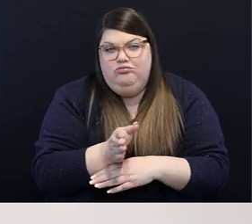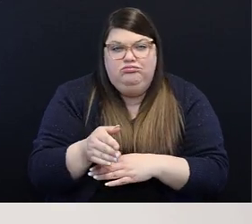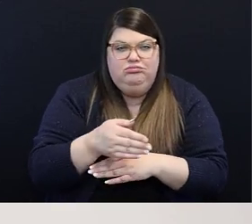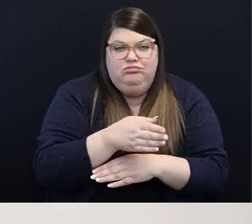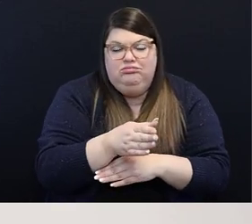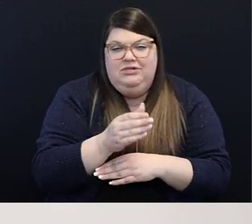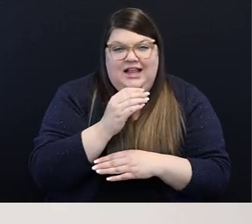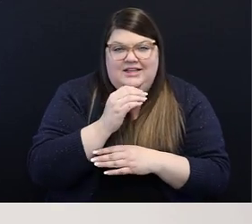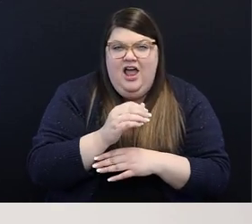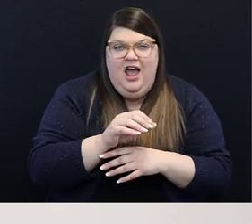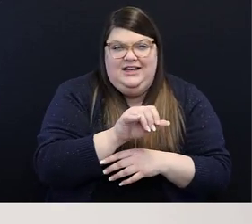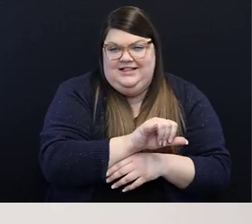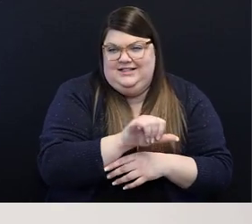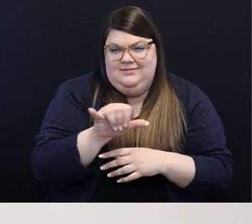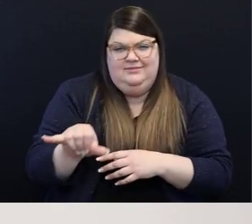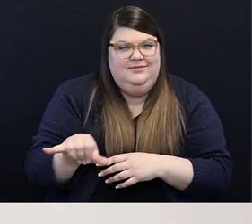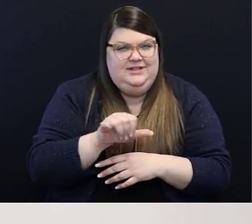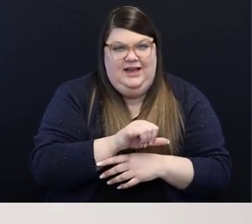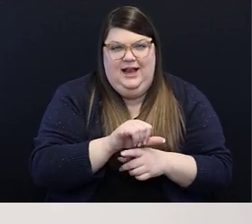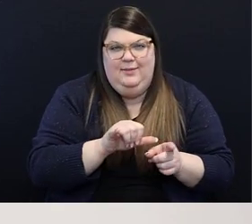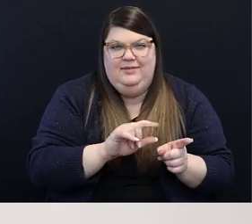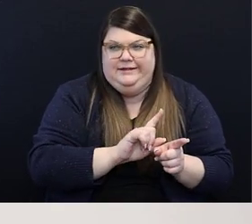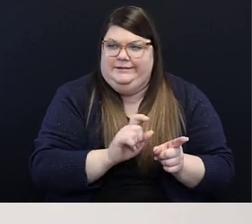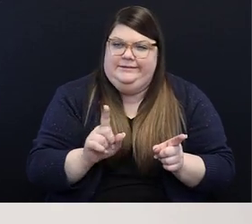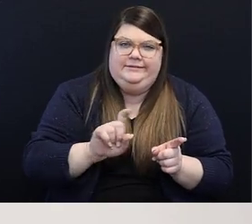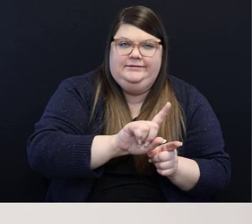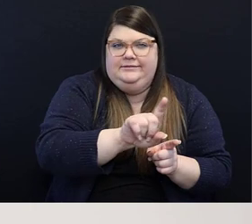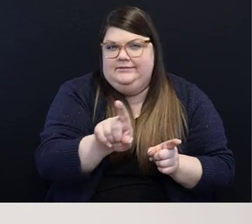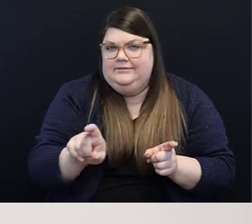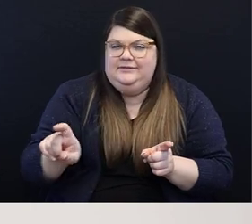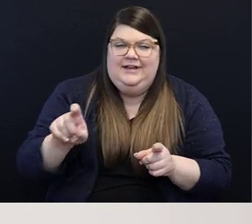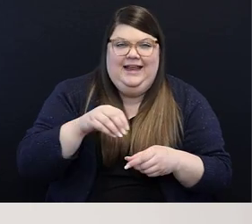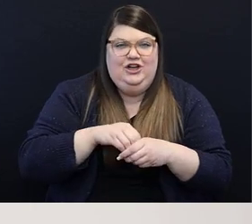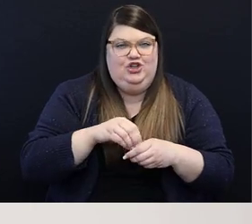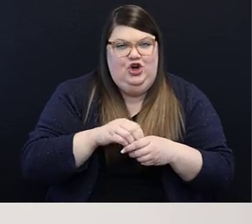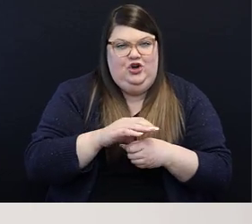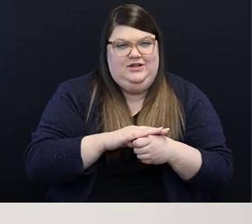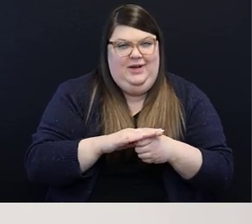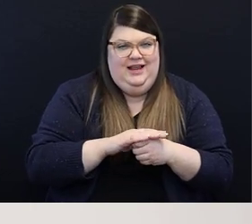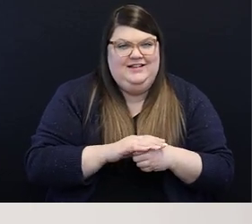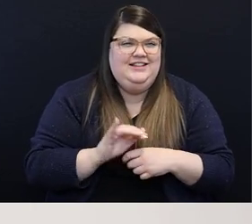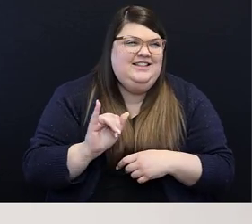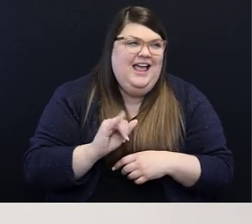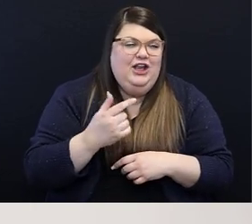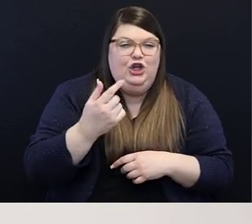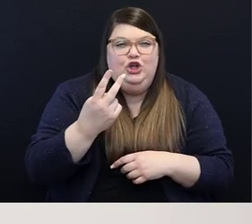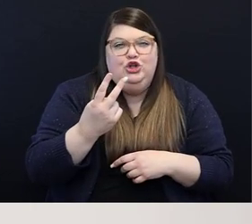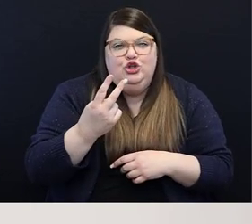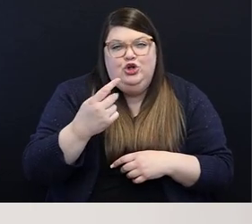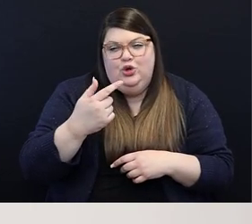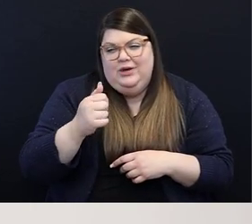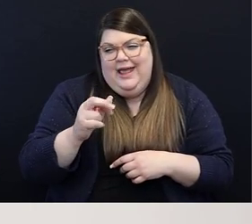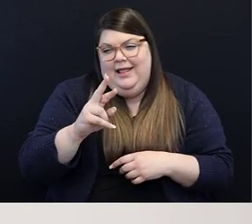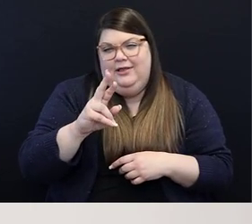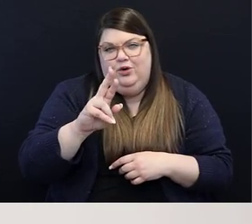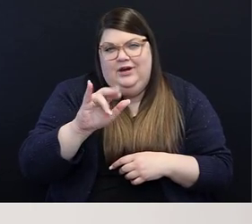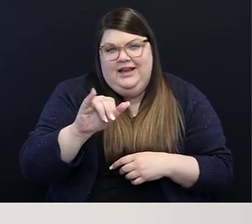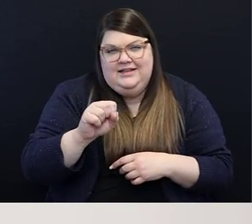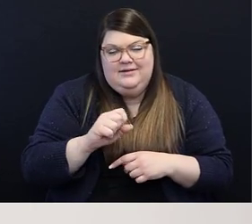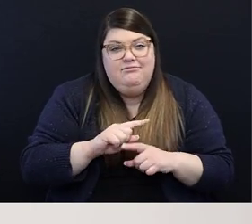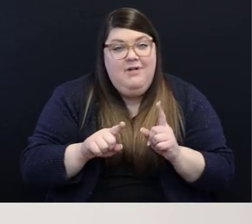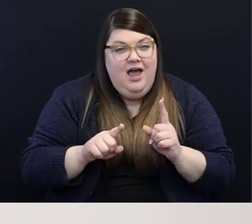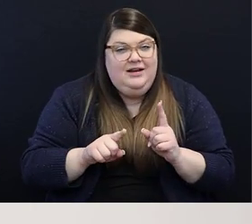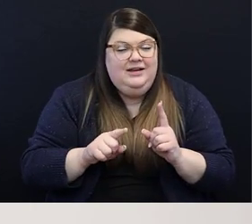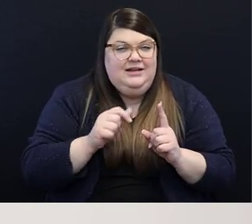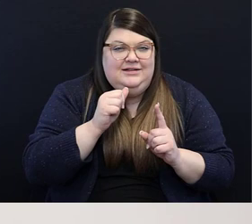create internal spaces. So there's kind of two galleries, but then it's a little more, it's not